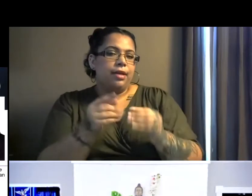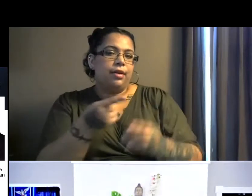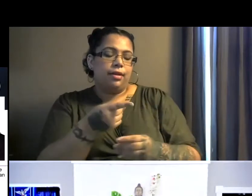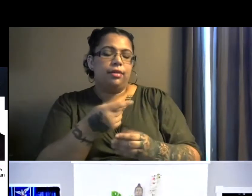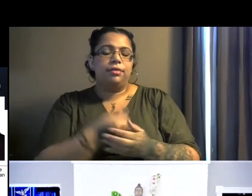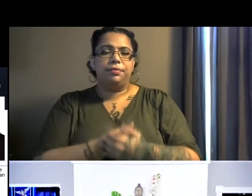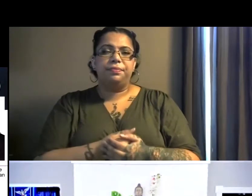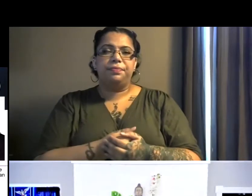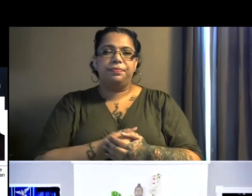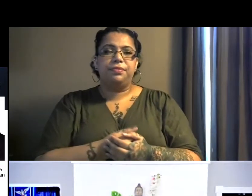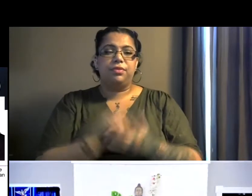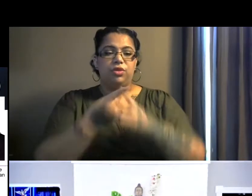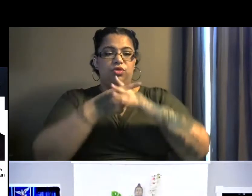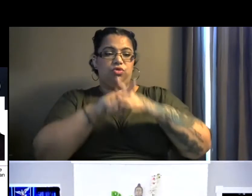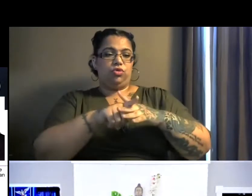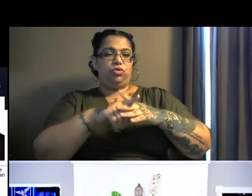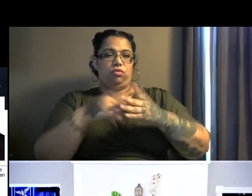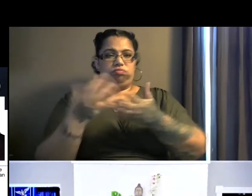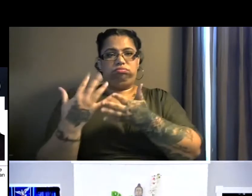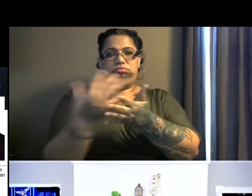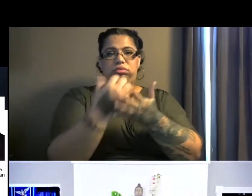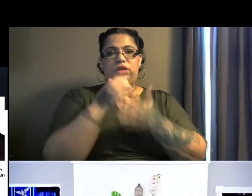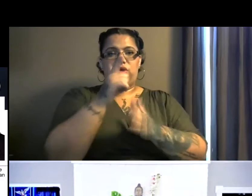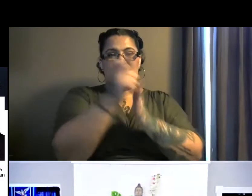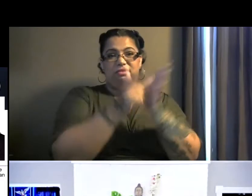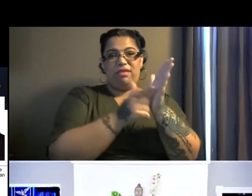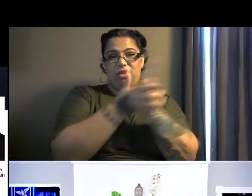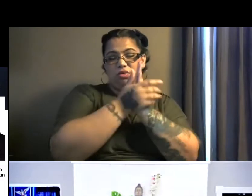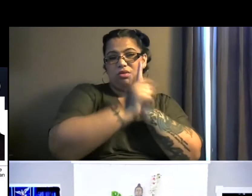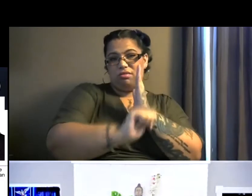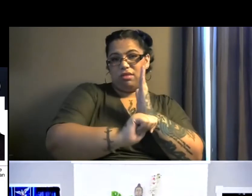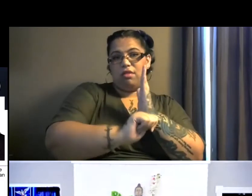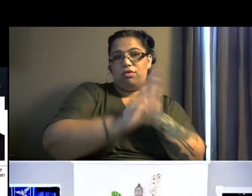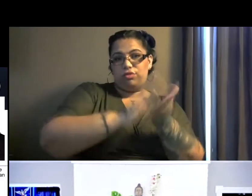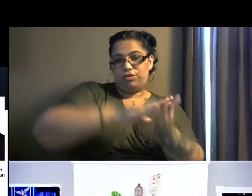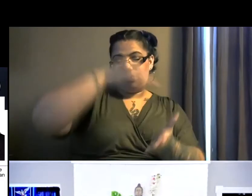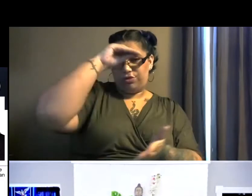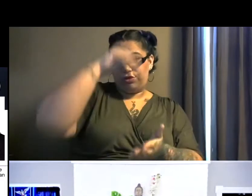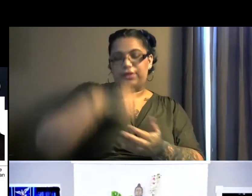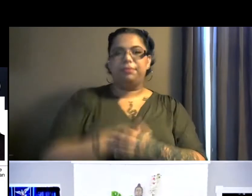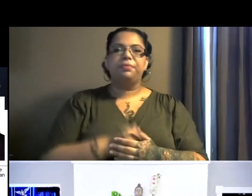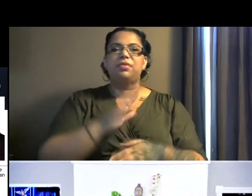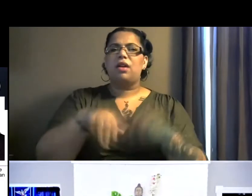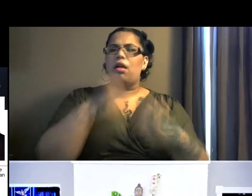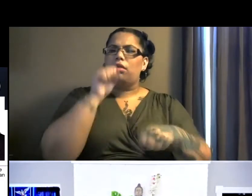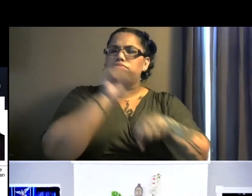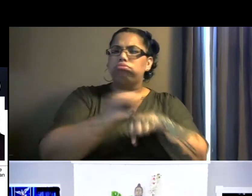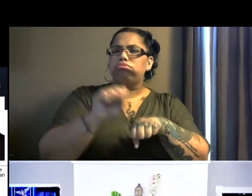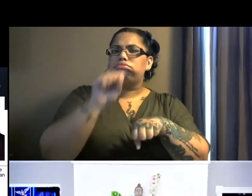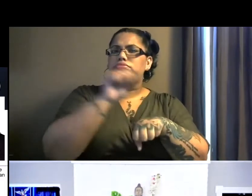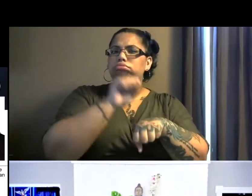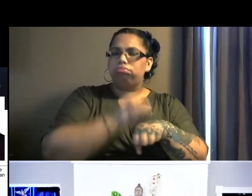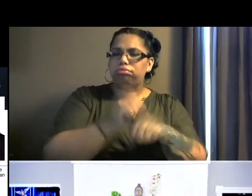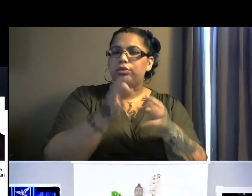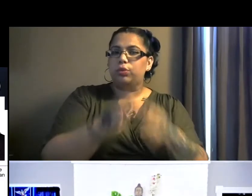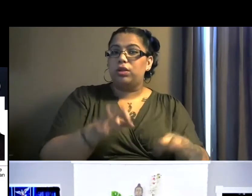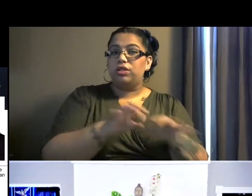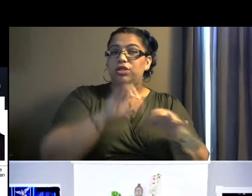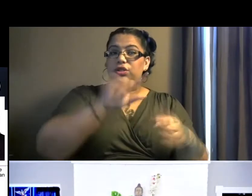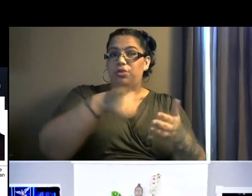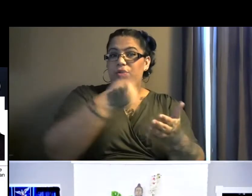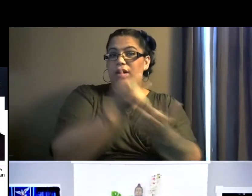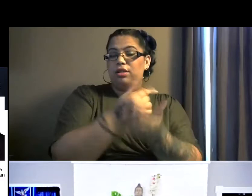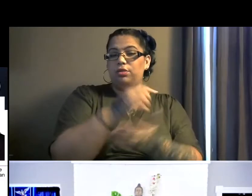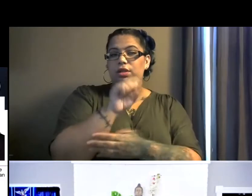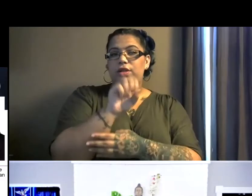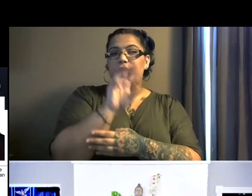developing her legal skills. All of her hard work paid off when she graduated summa cum